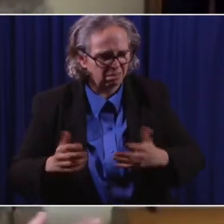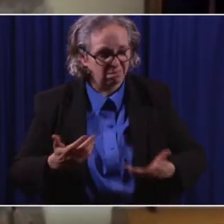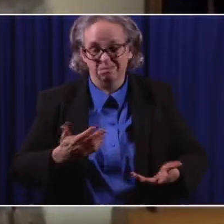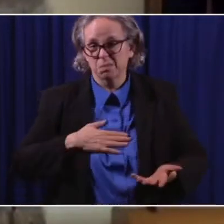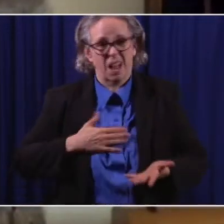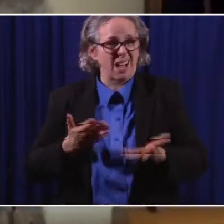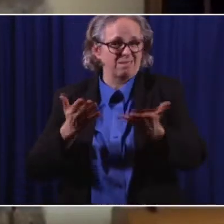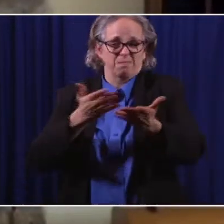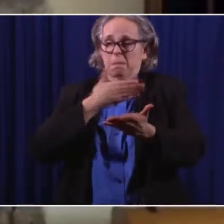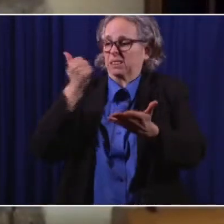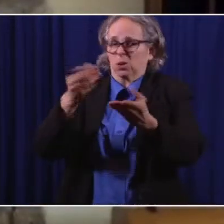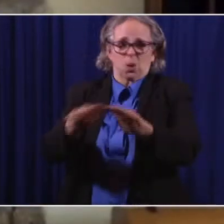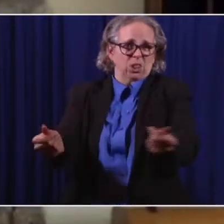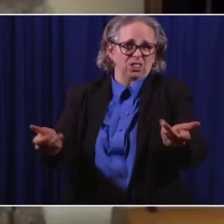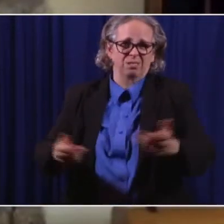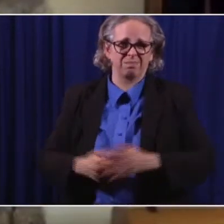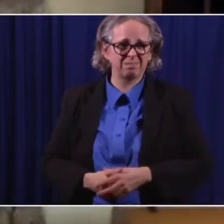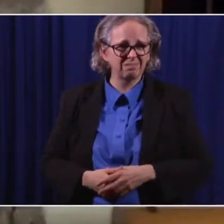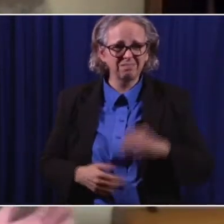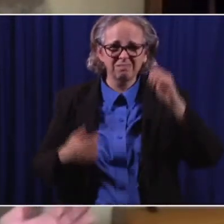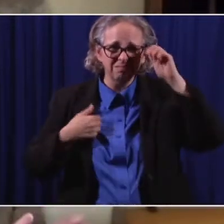you issue,